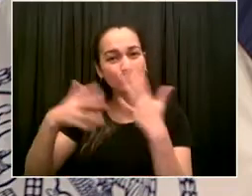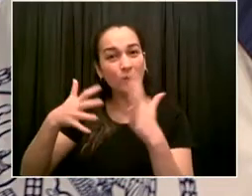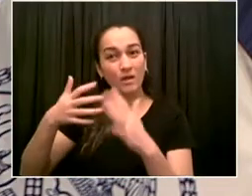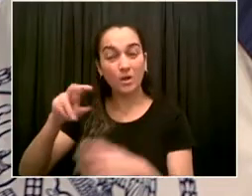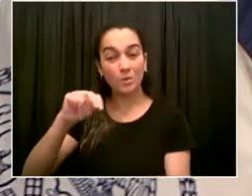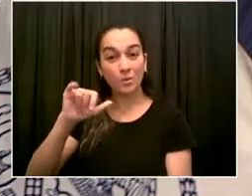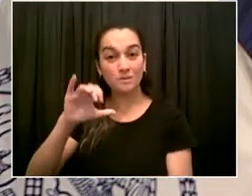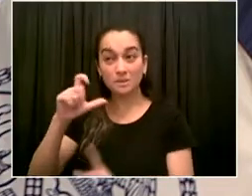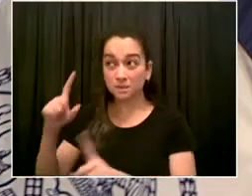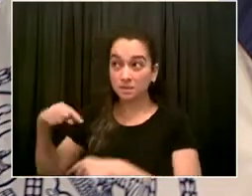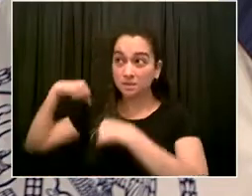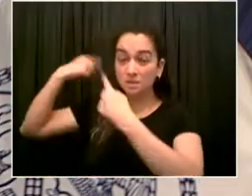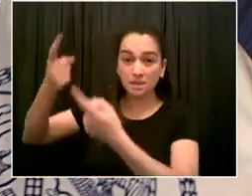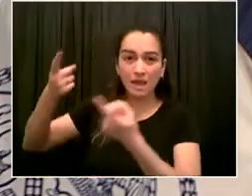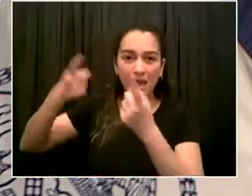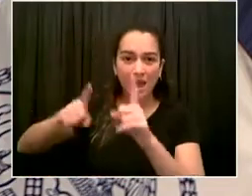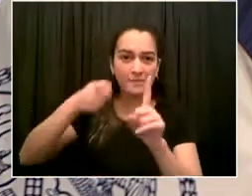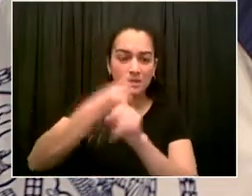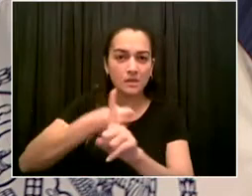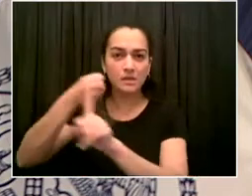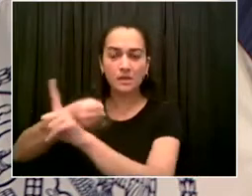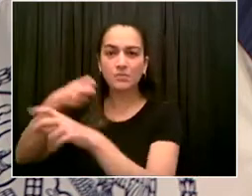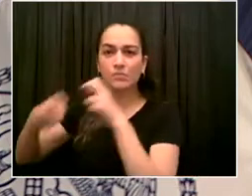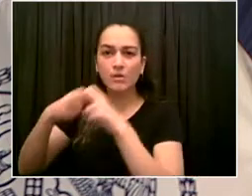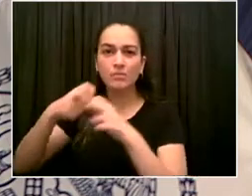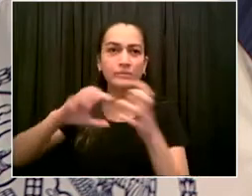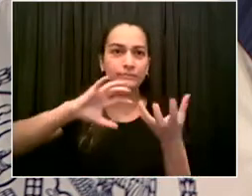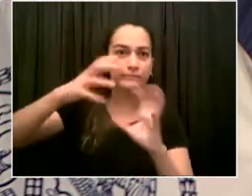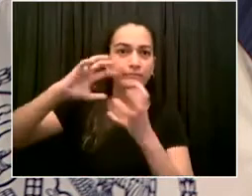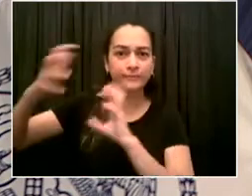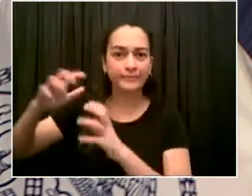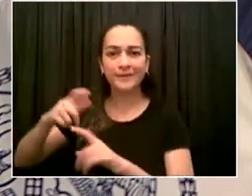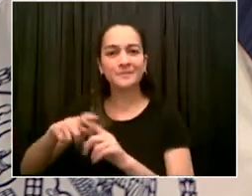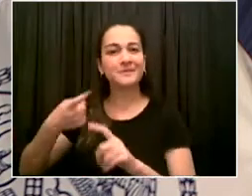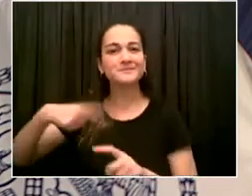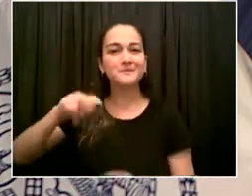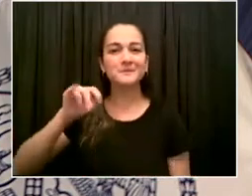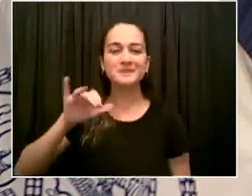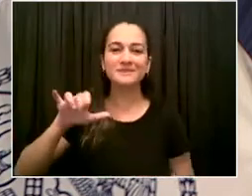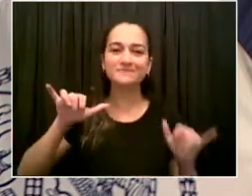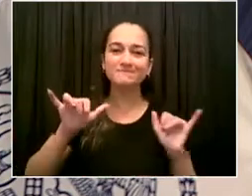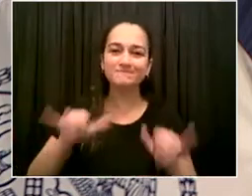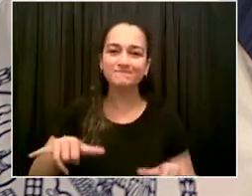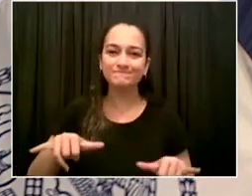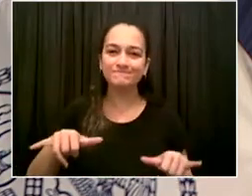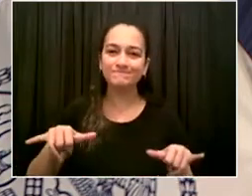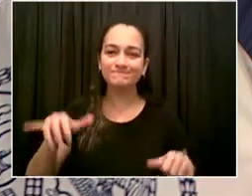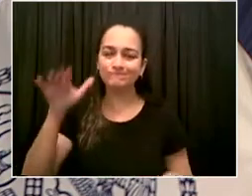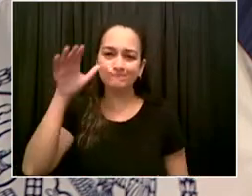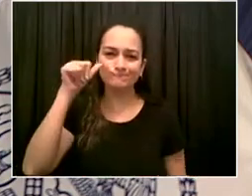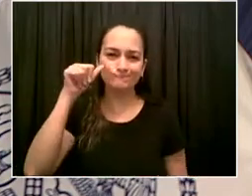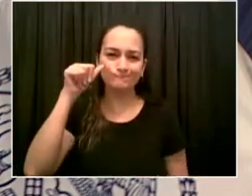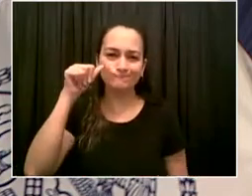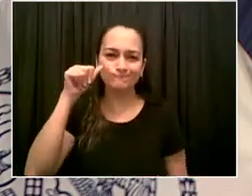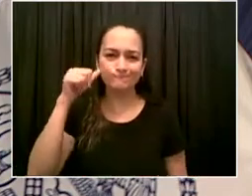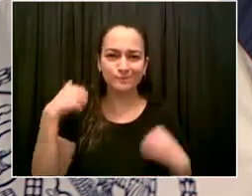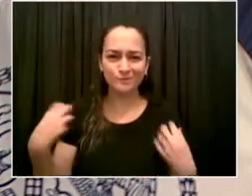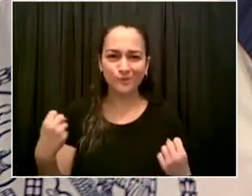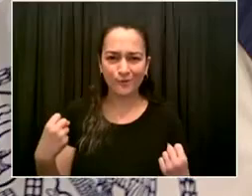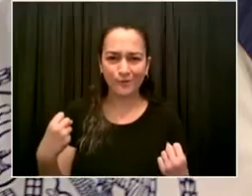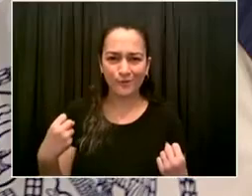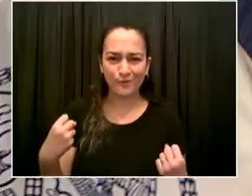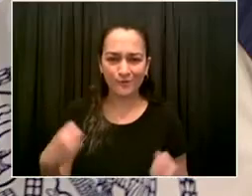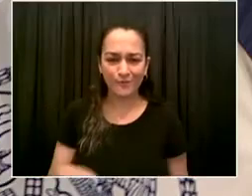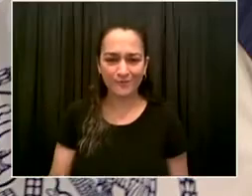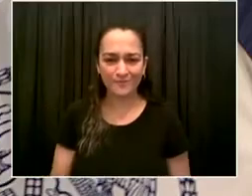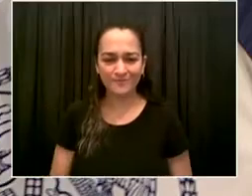new report out that talks about one of the most vital elements of New York City life and our economy, which is film and